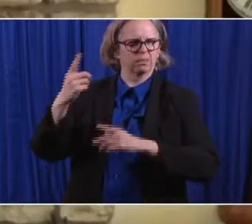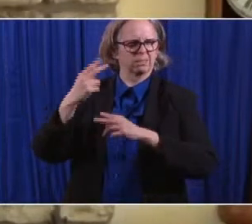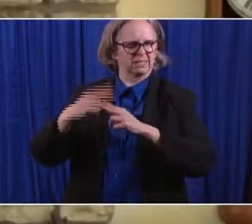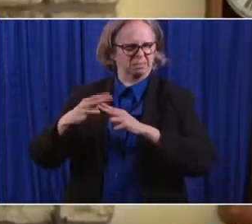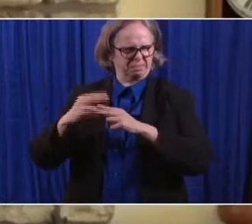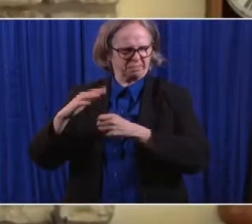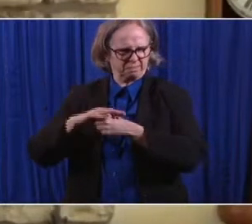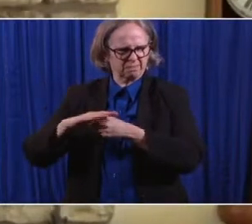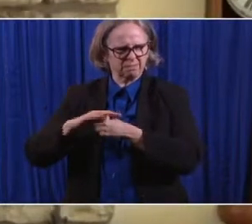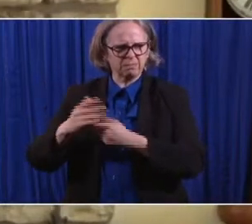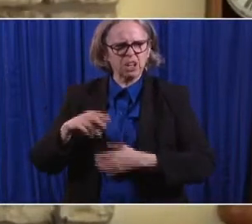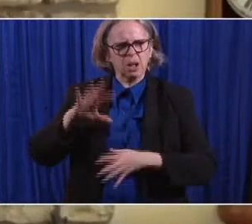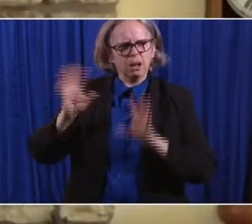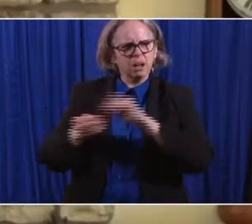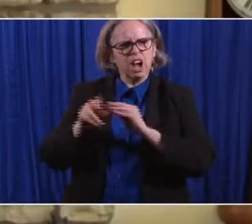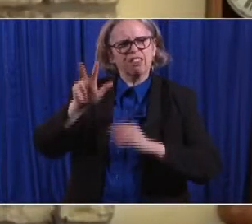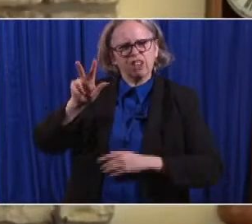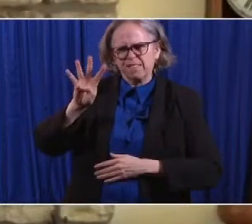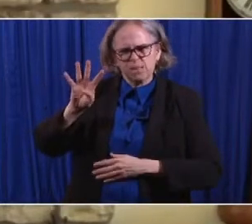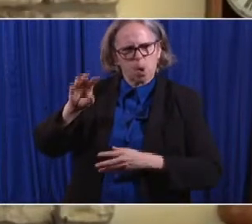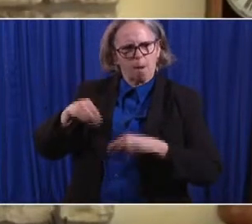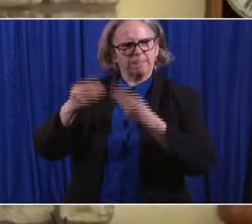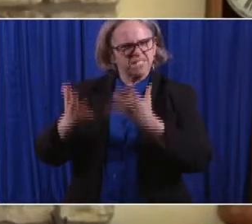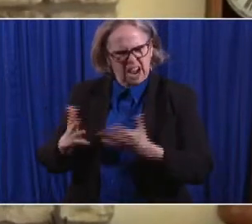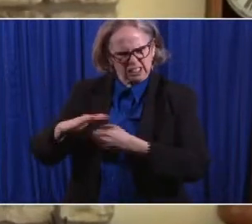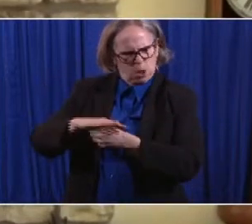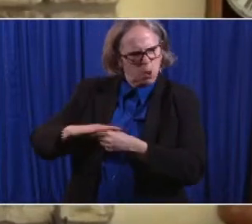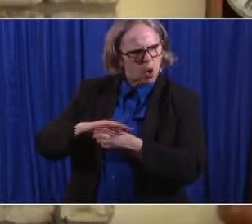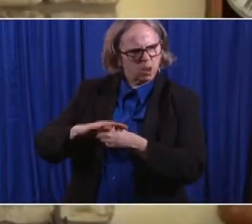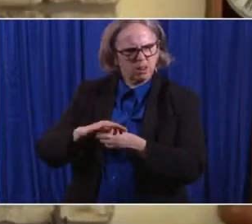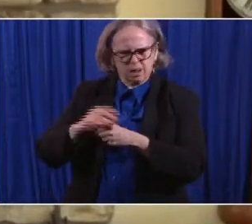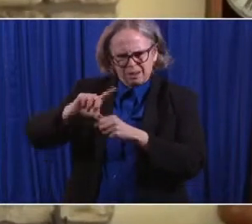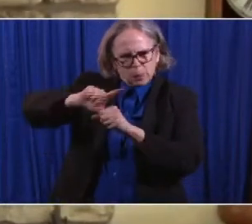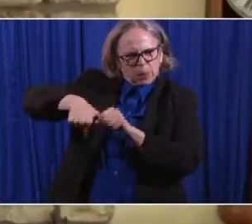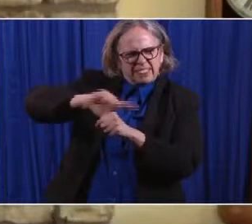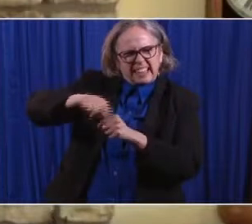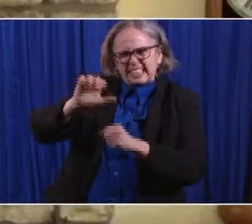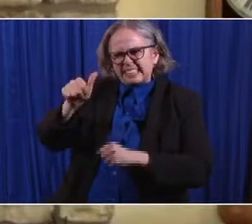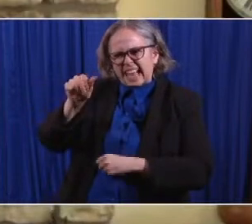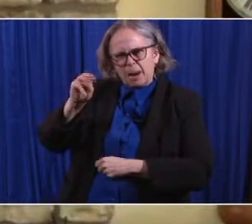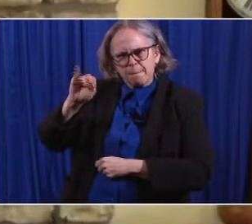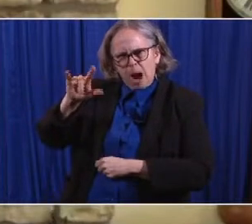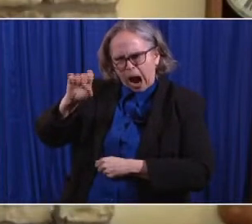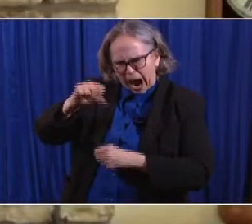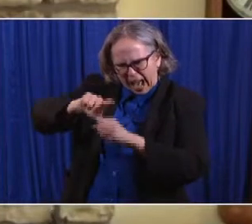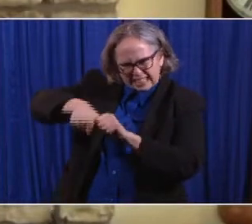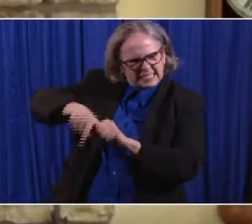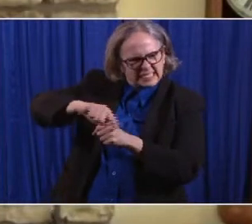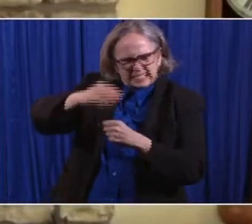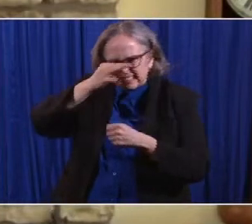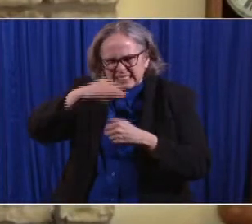with vaccine within 10 miles. Zip code